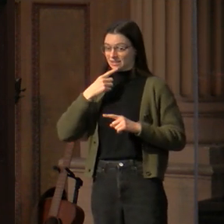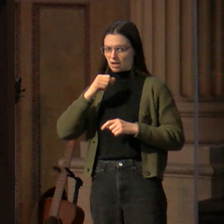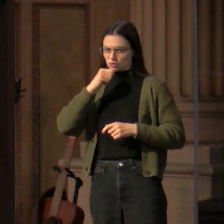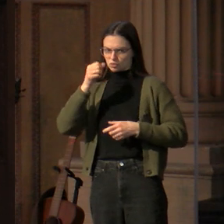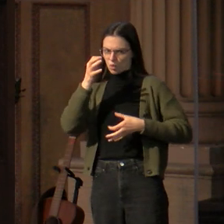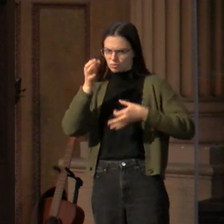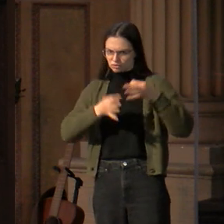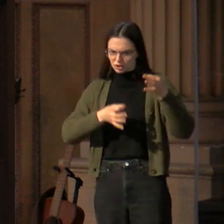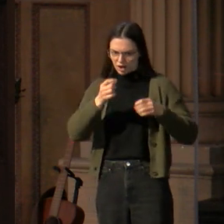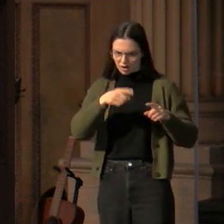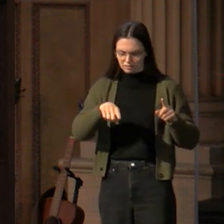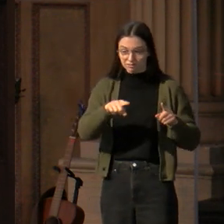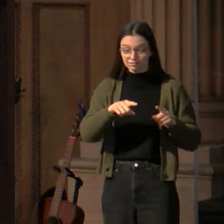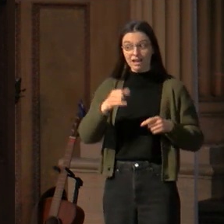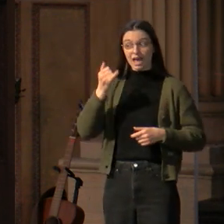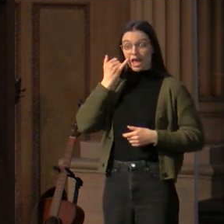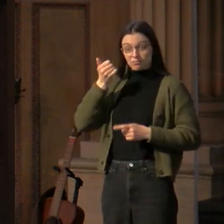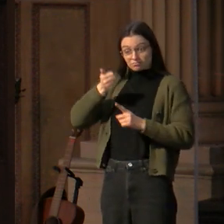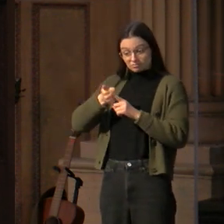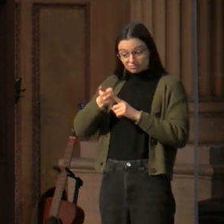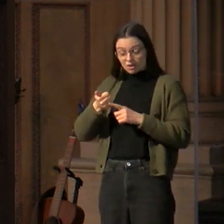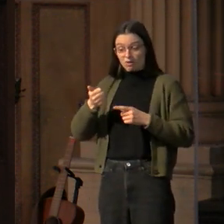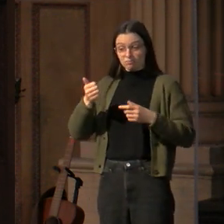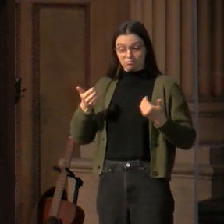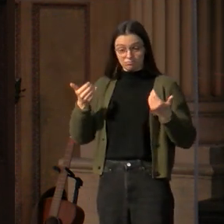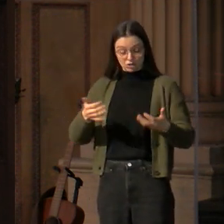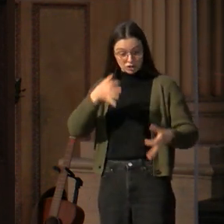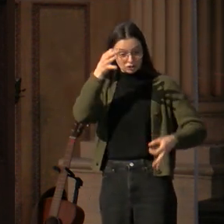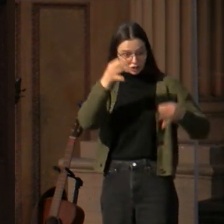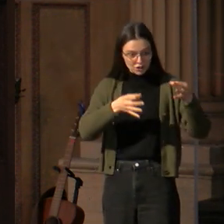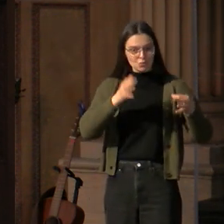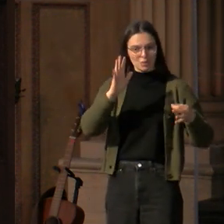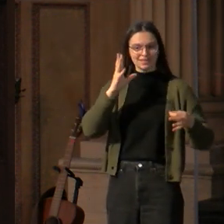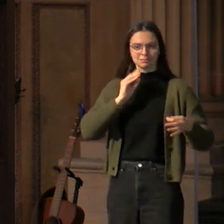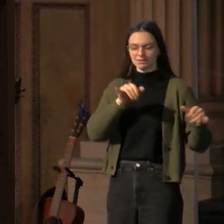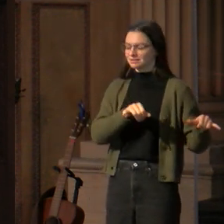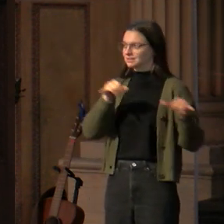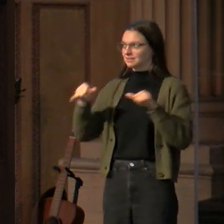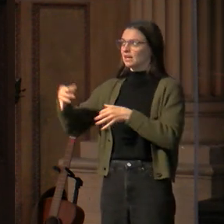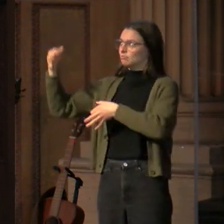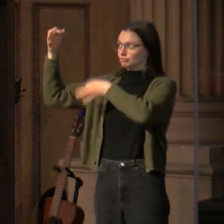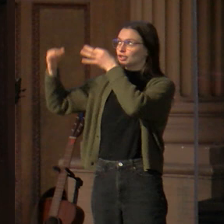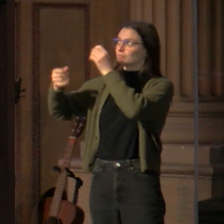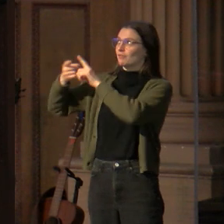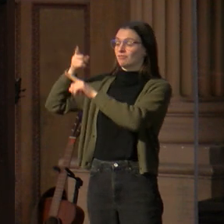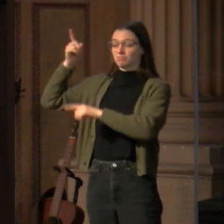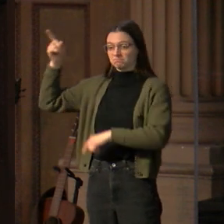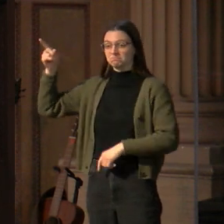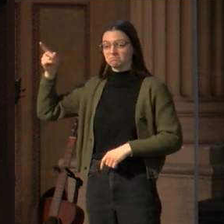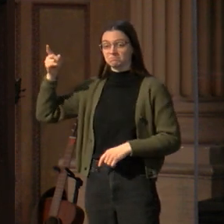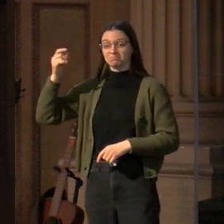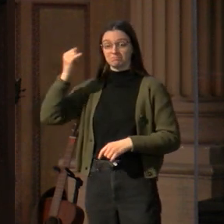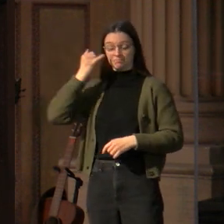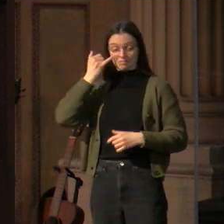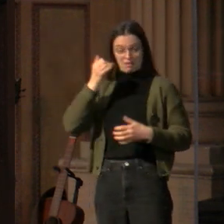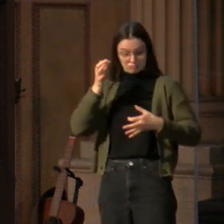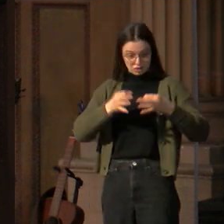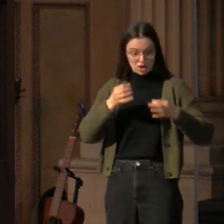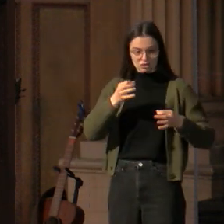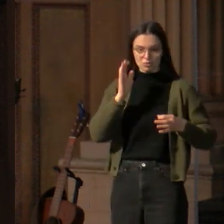not judged. For with the judgment you pronounce, you will be judged. And with the measure you use, it will be measured to you.